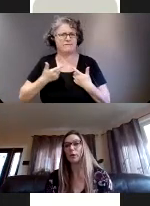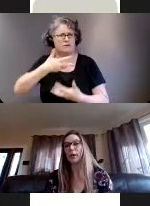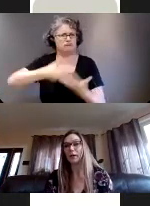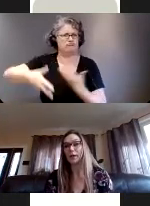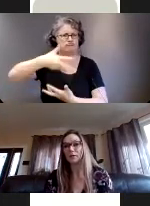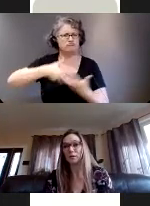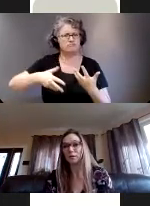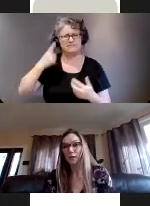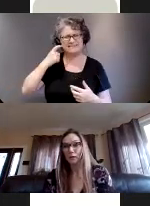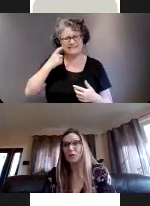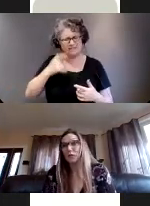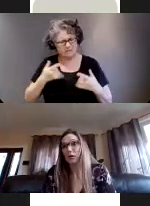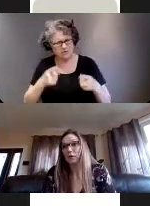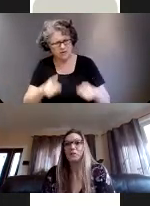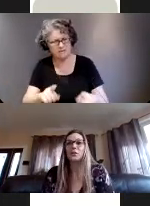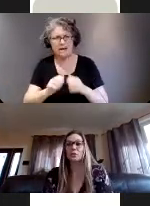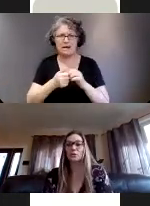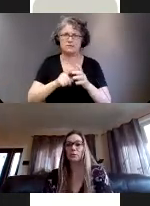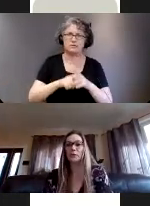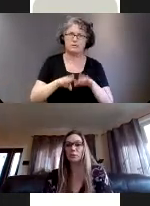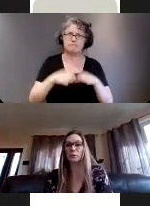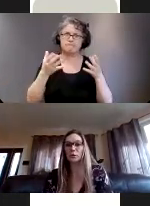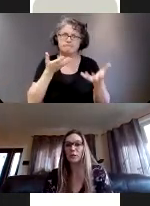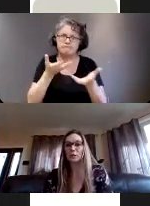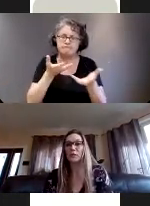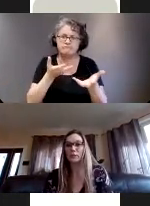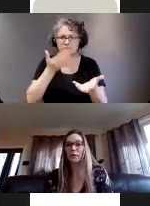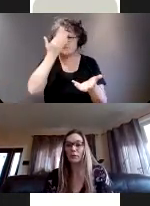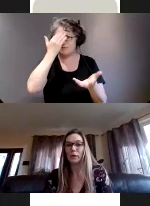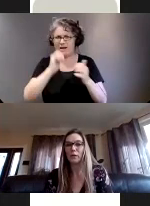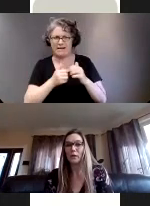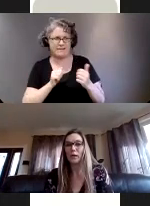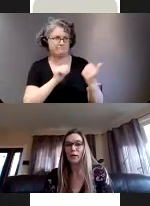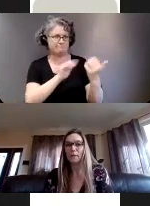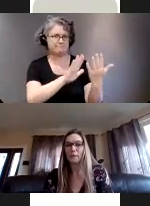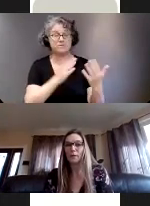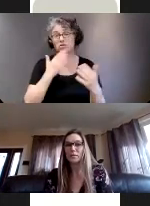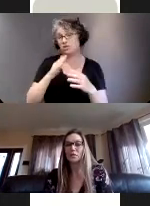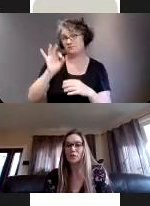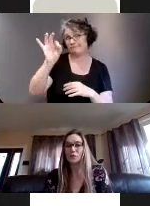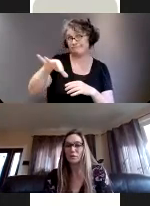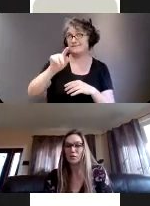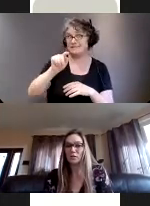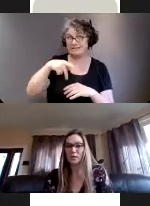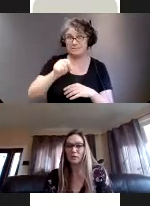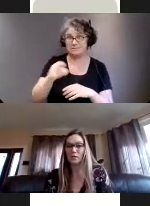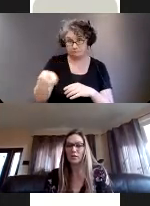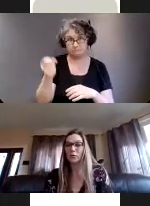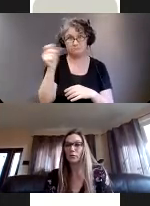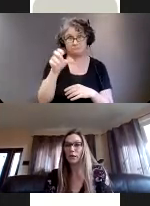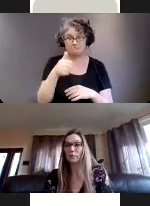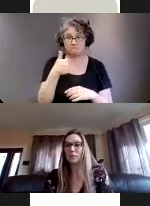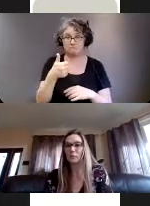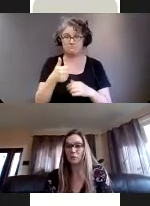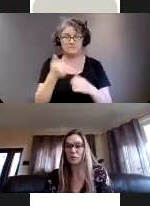or knowing how to answer or start the conversation. So you provided some really good tips, I think, for everyone, and suggestions how